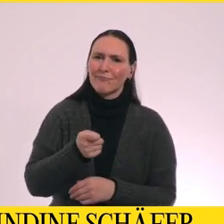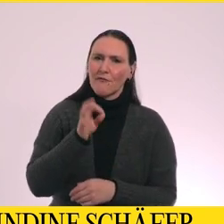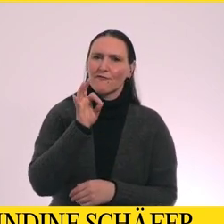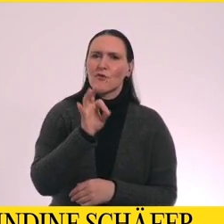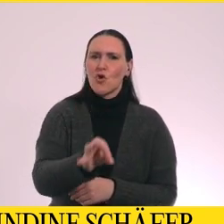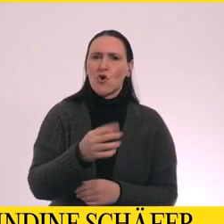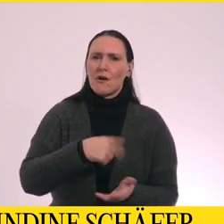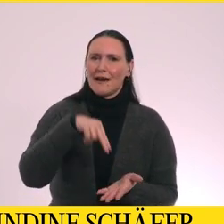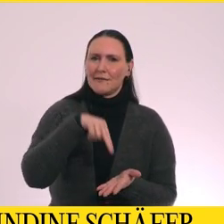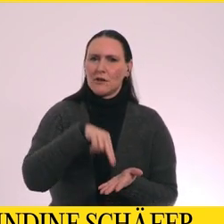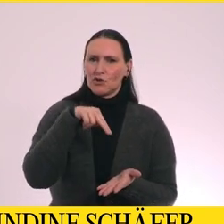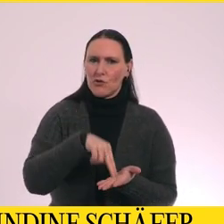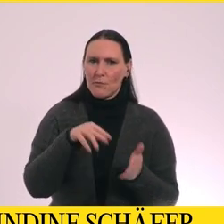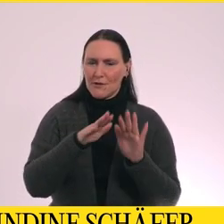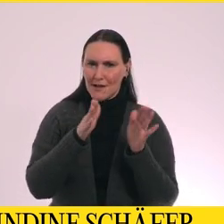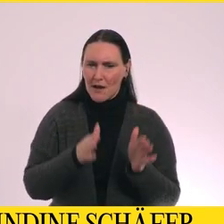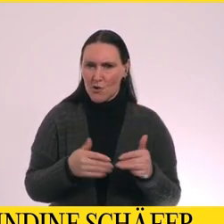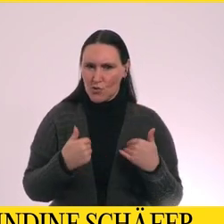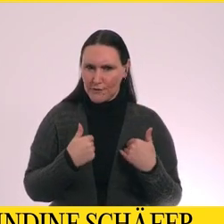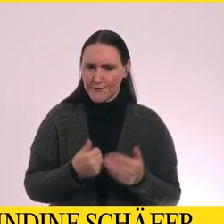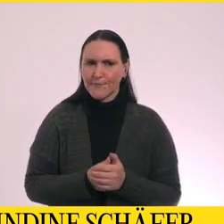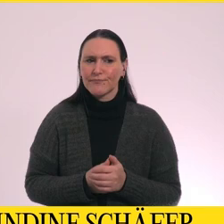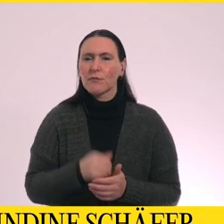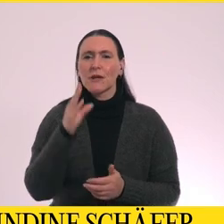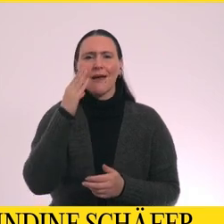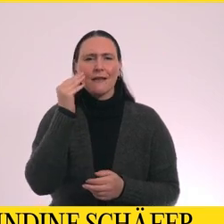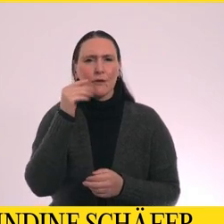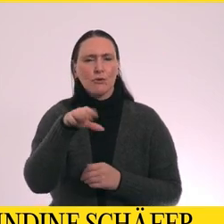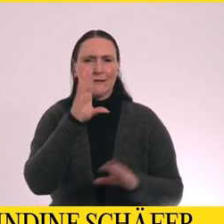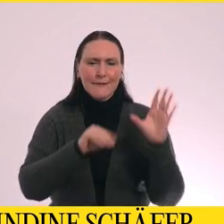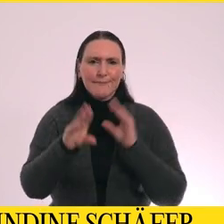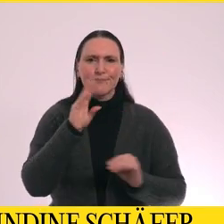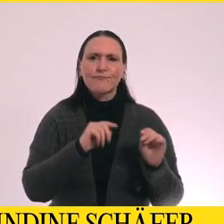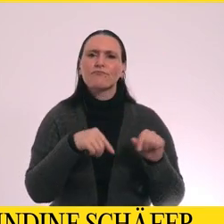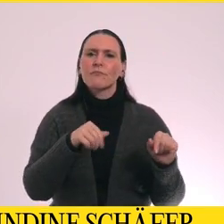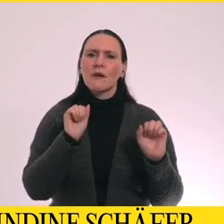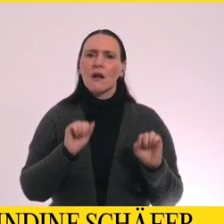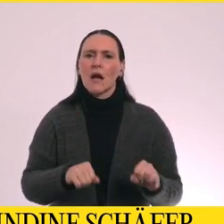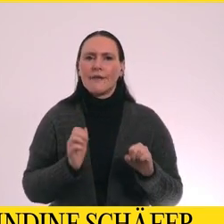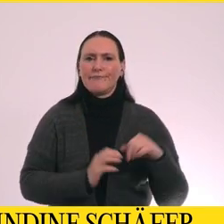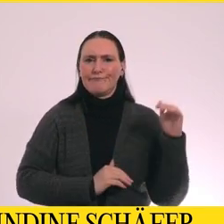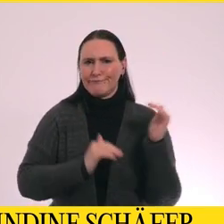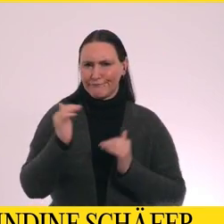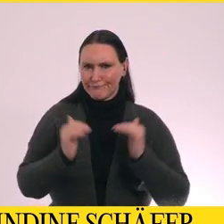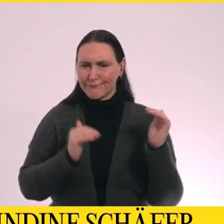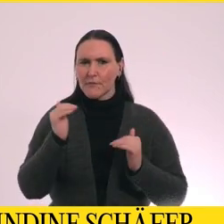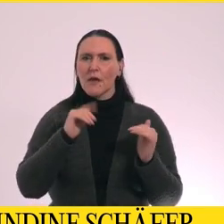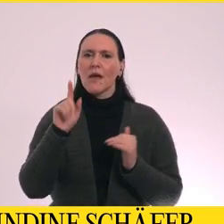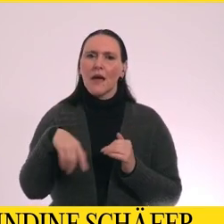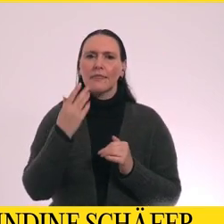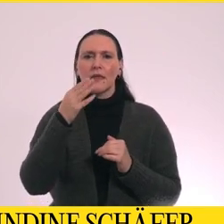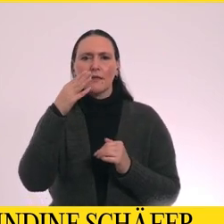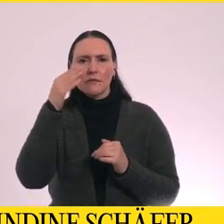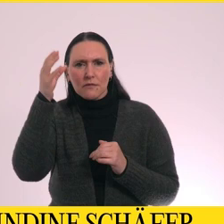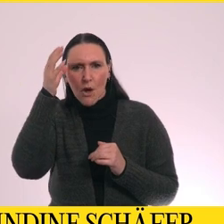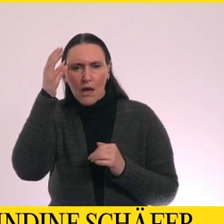intense experience because I can really compare and understand and exchange knowledge about asylum